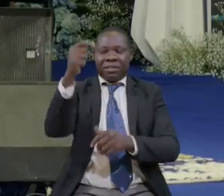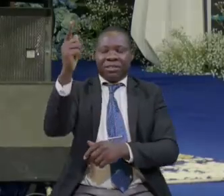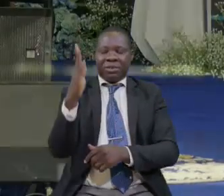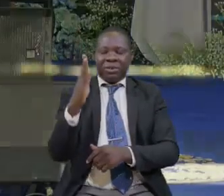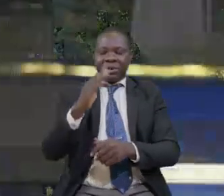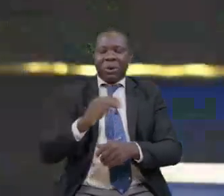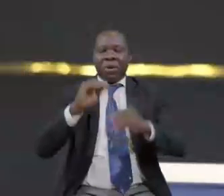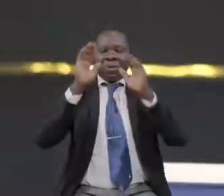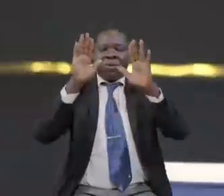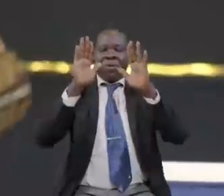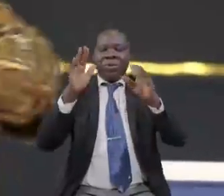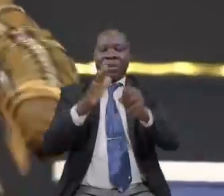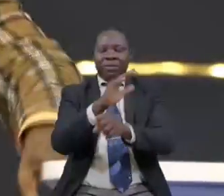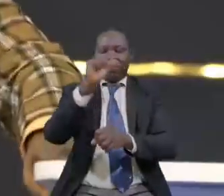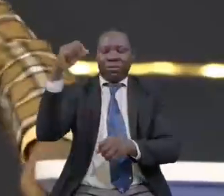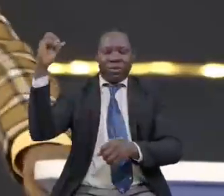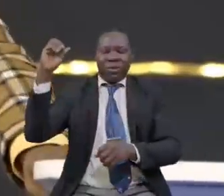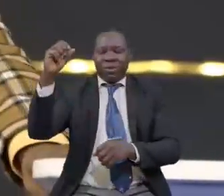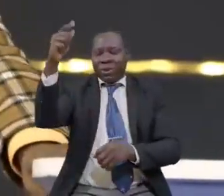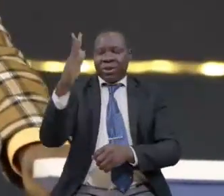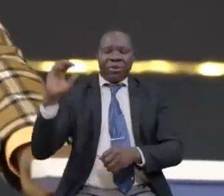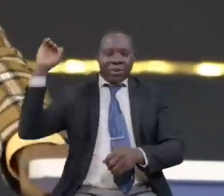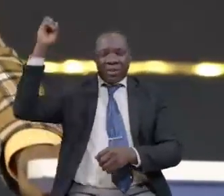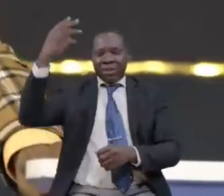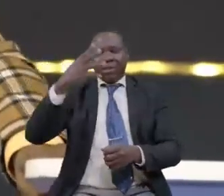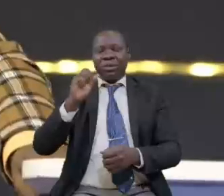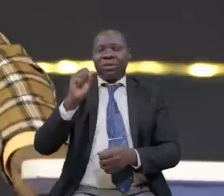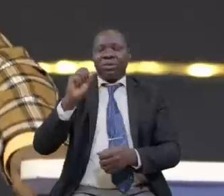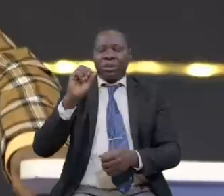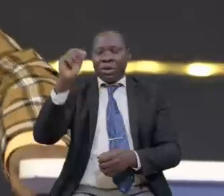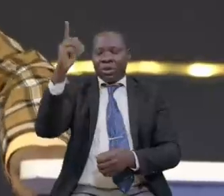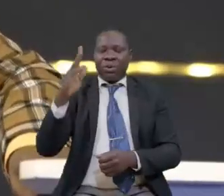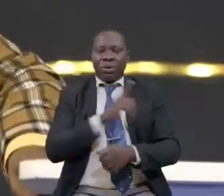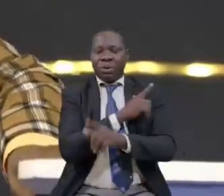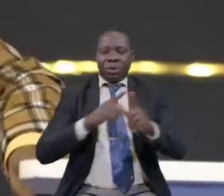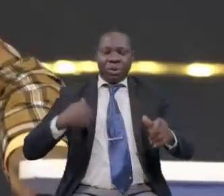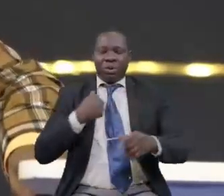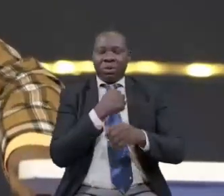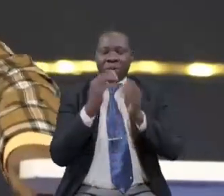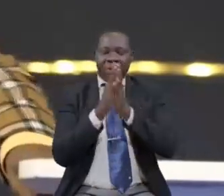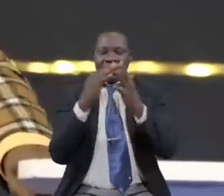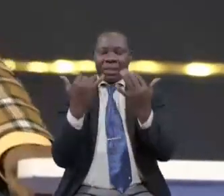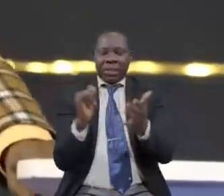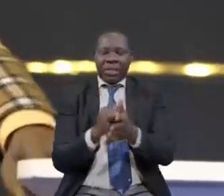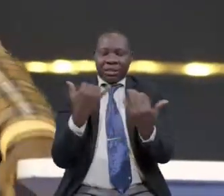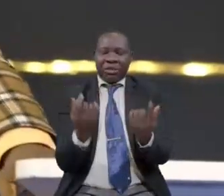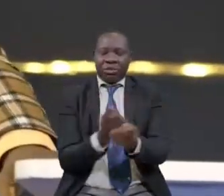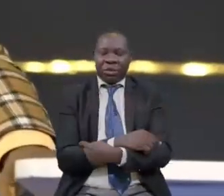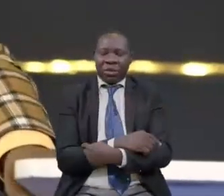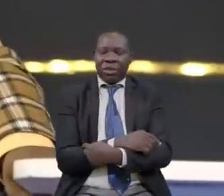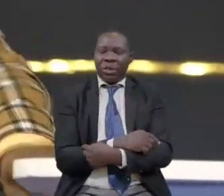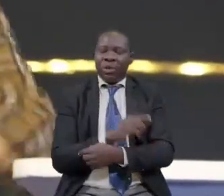God, gracious God. Lord, we pray that today none will miss their miracle